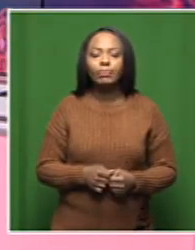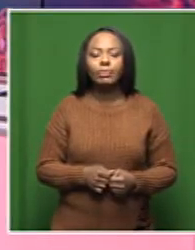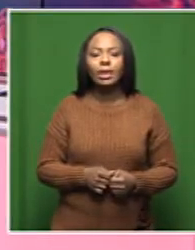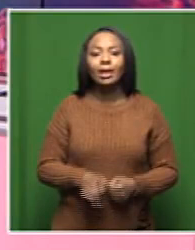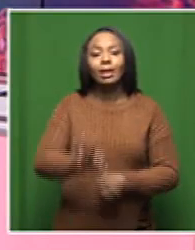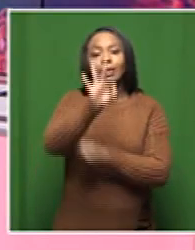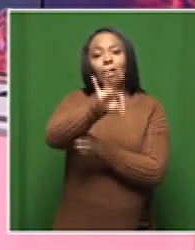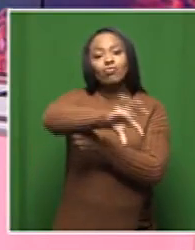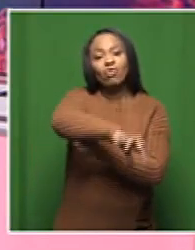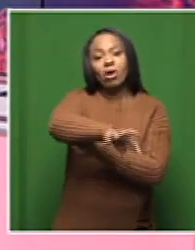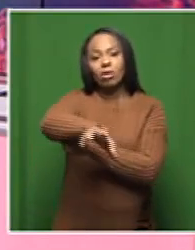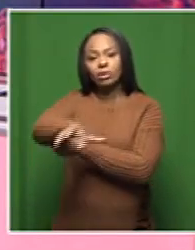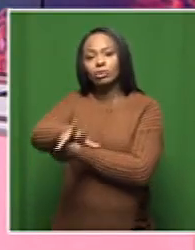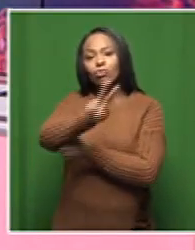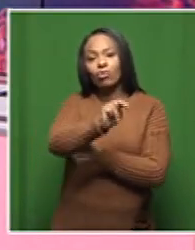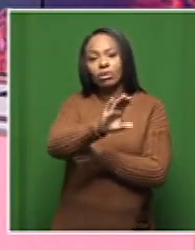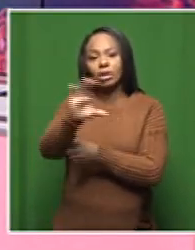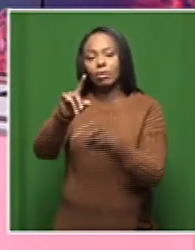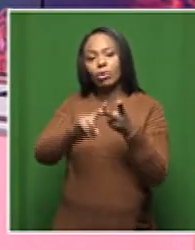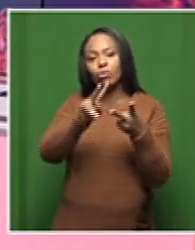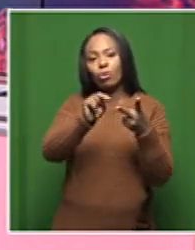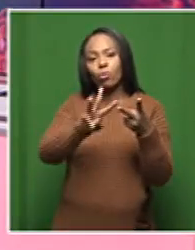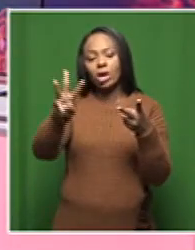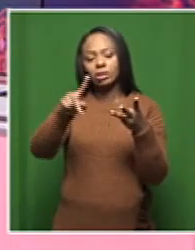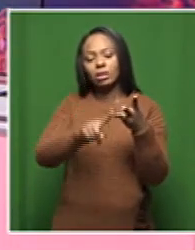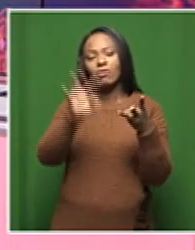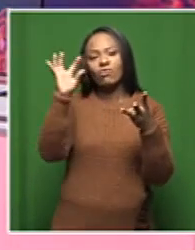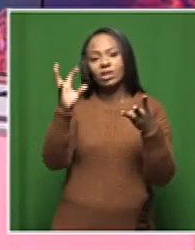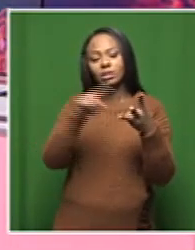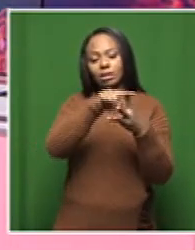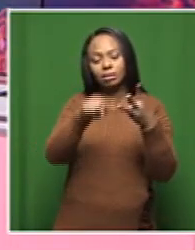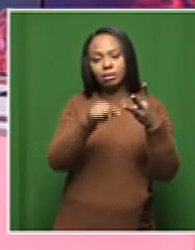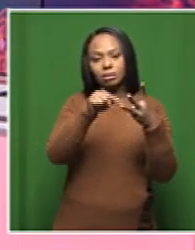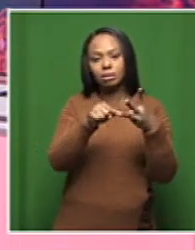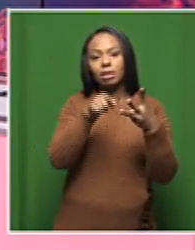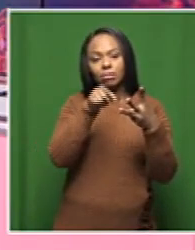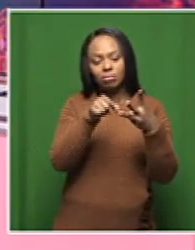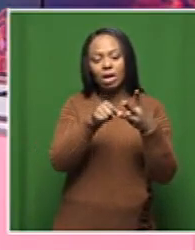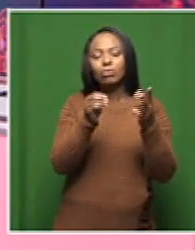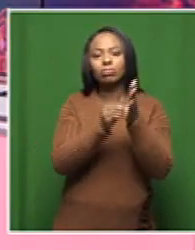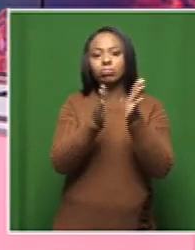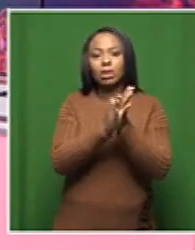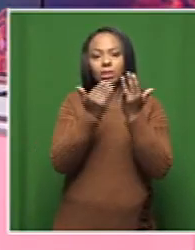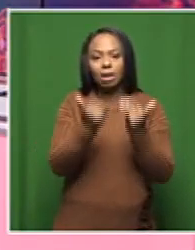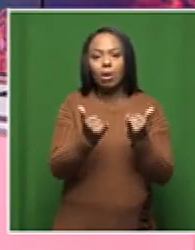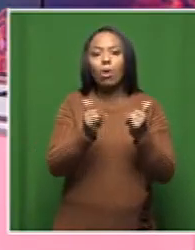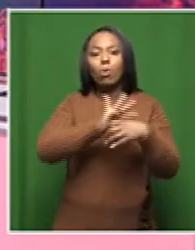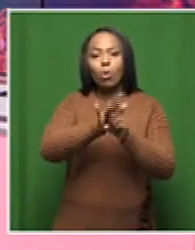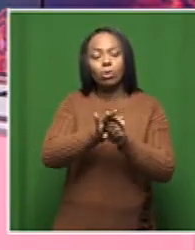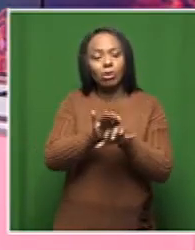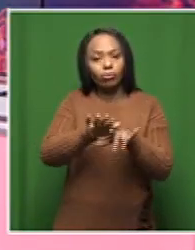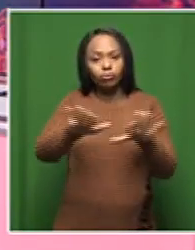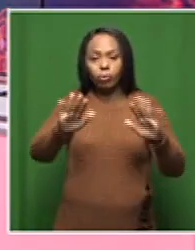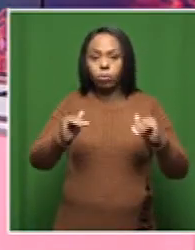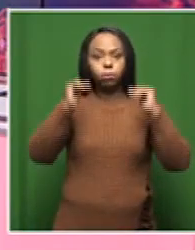The three provinces, being the Northern Cape, Northwest and Free State Province, continue to record high numbers of new infections,